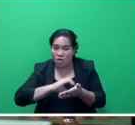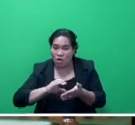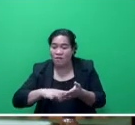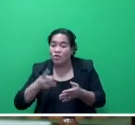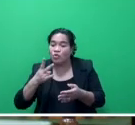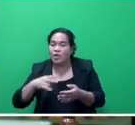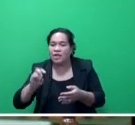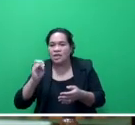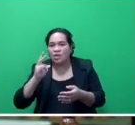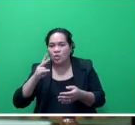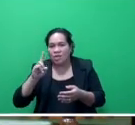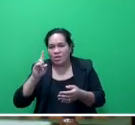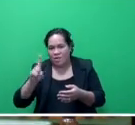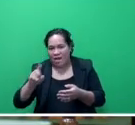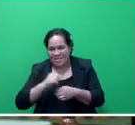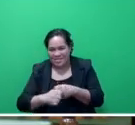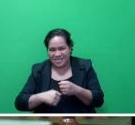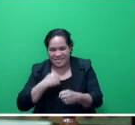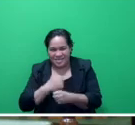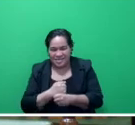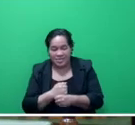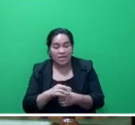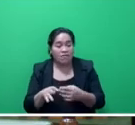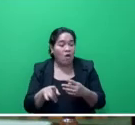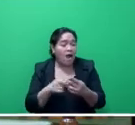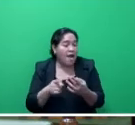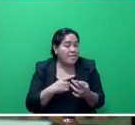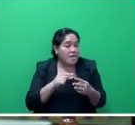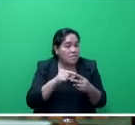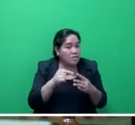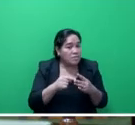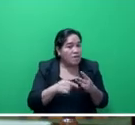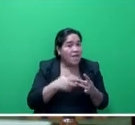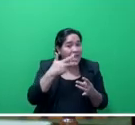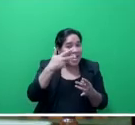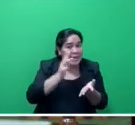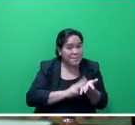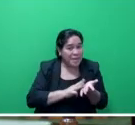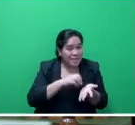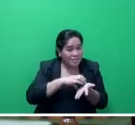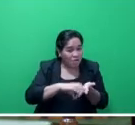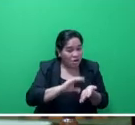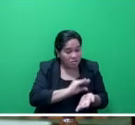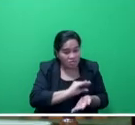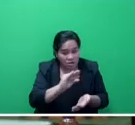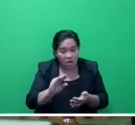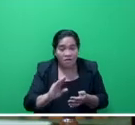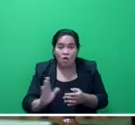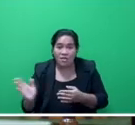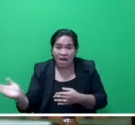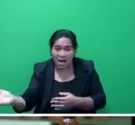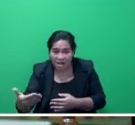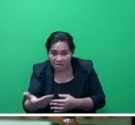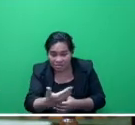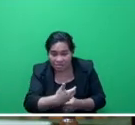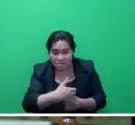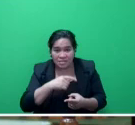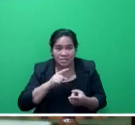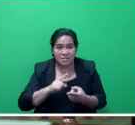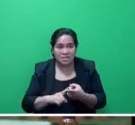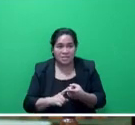season. The remaining funding requirements for $8 million dependent on the cane harvest for the 2021 season will be provided